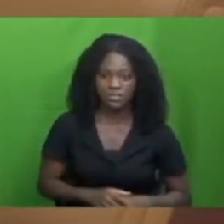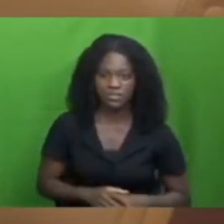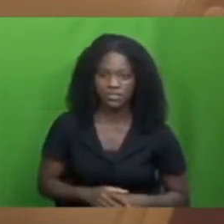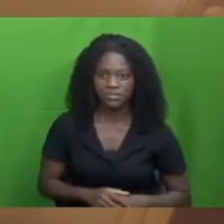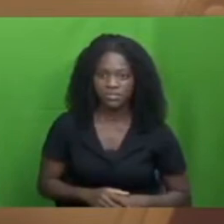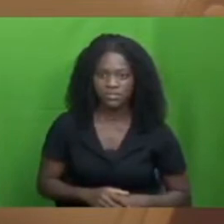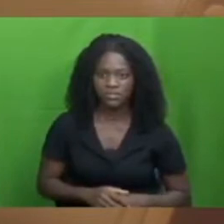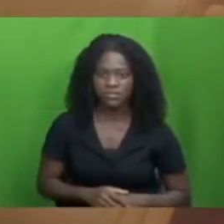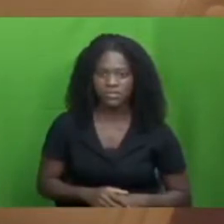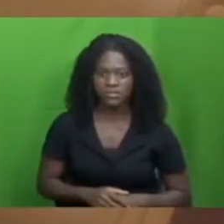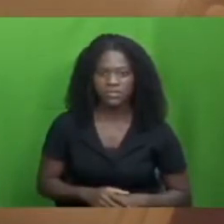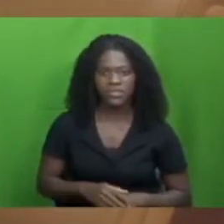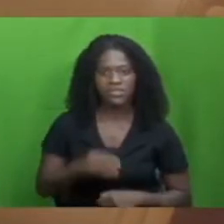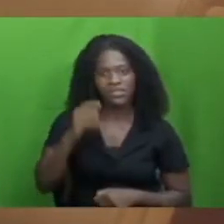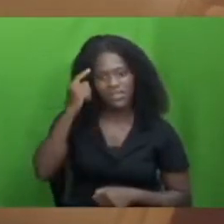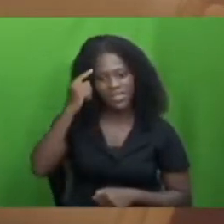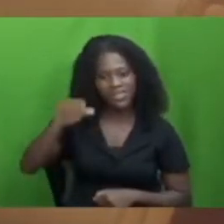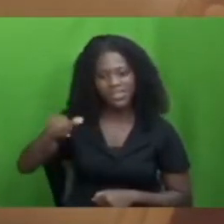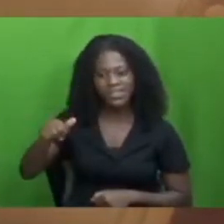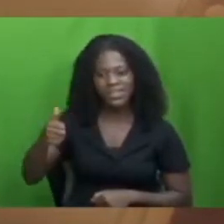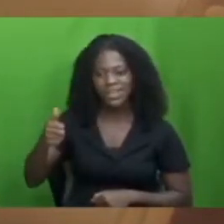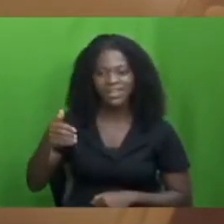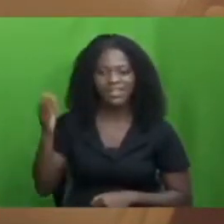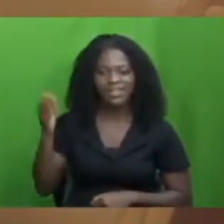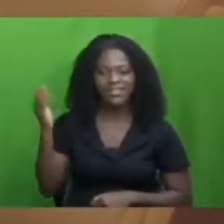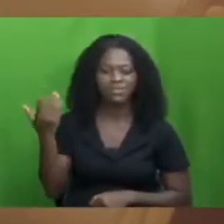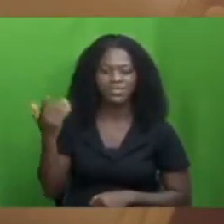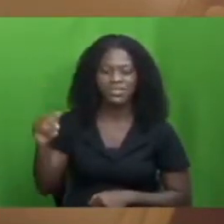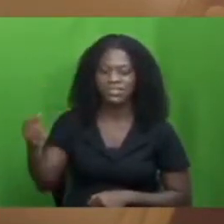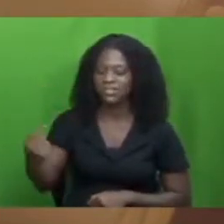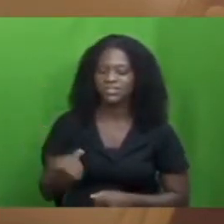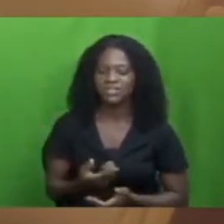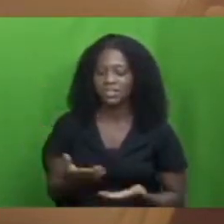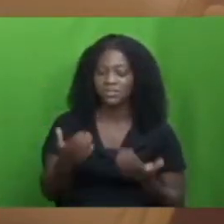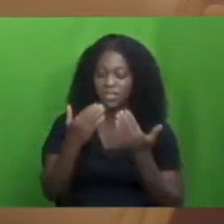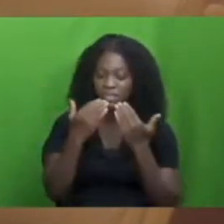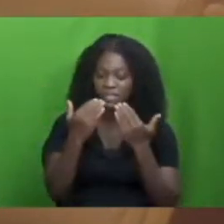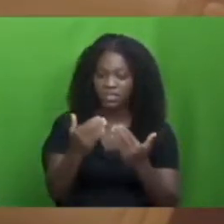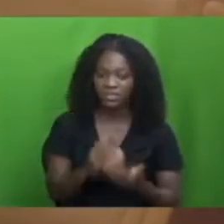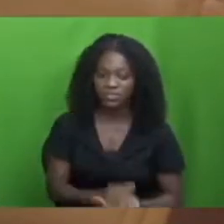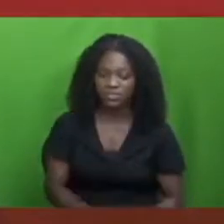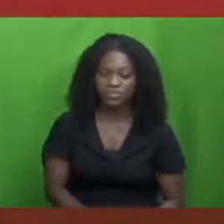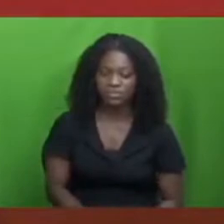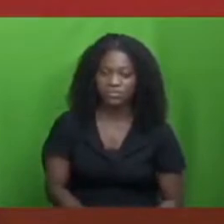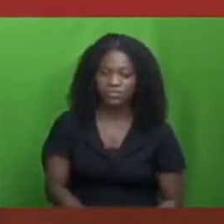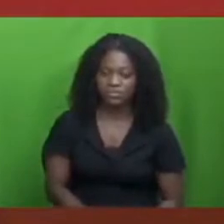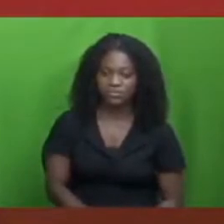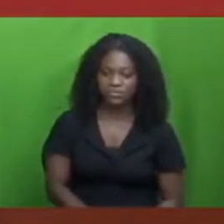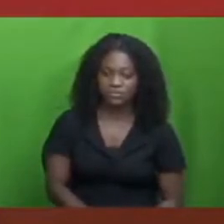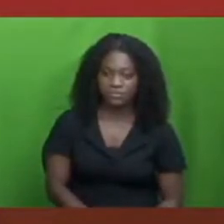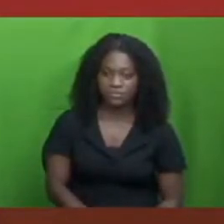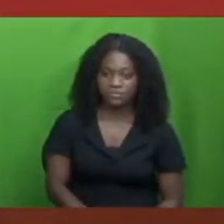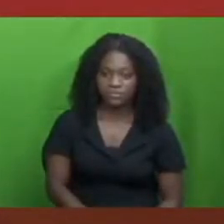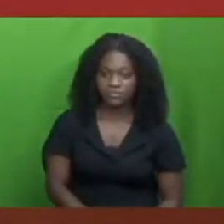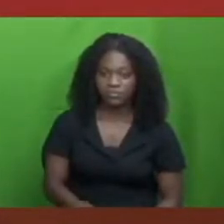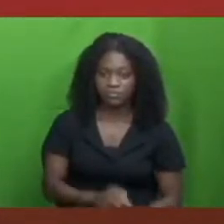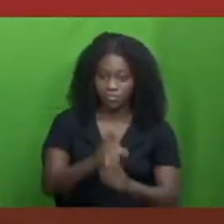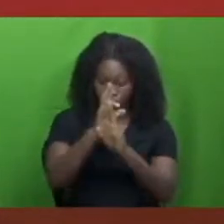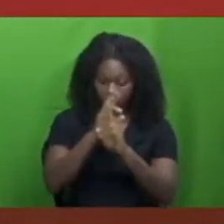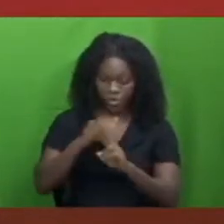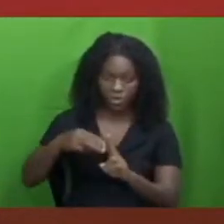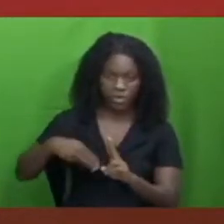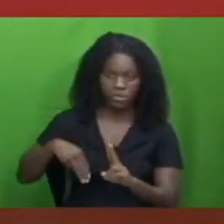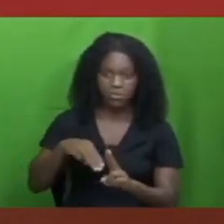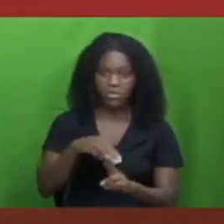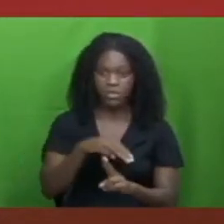and then it will be assessed by this House so that we can do the debate, rather than treat it like any other ordinary statement that